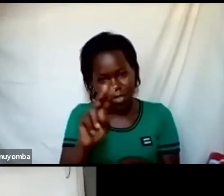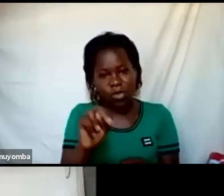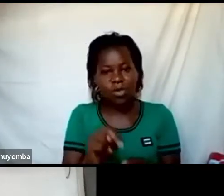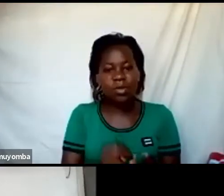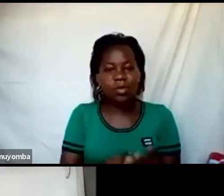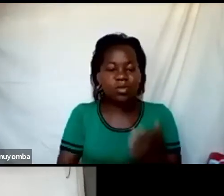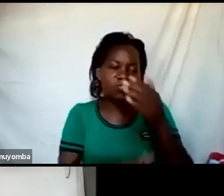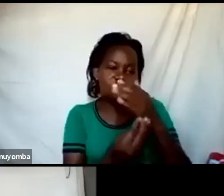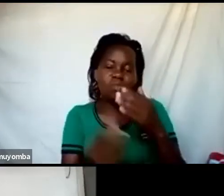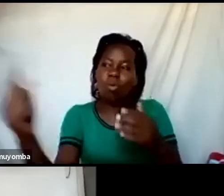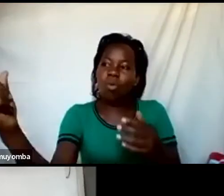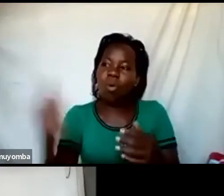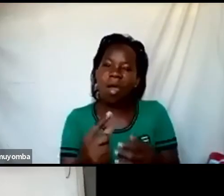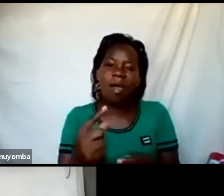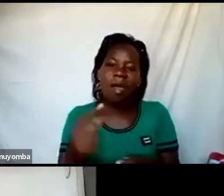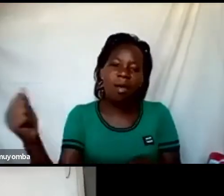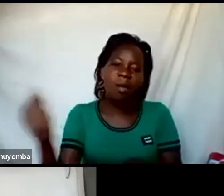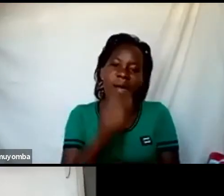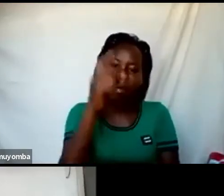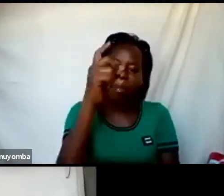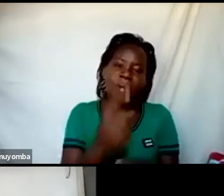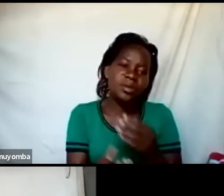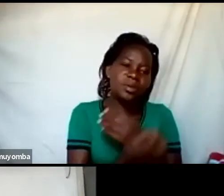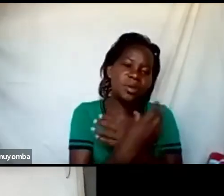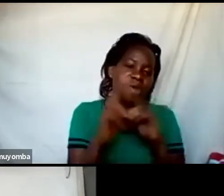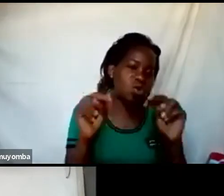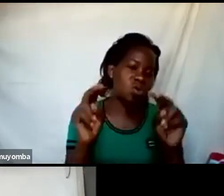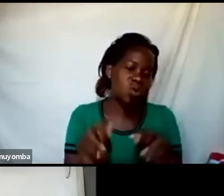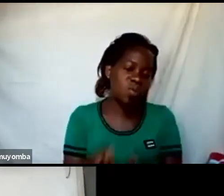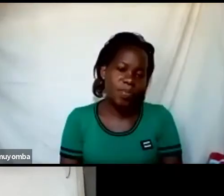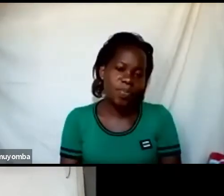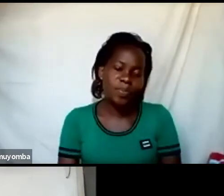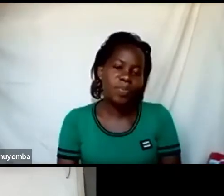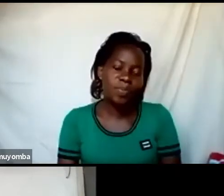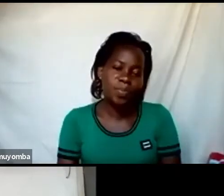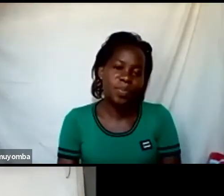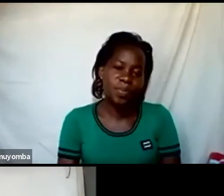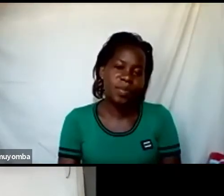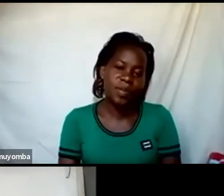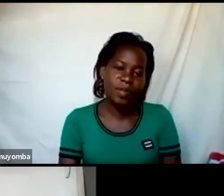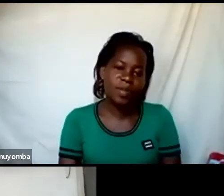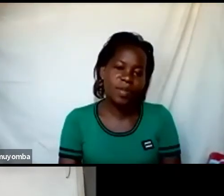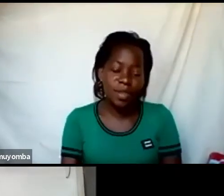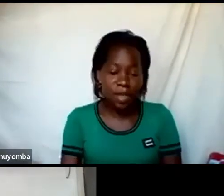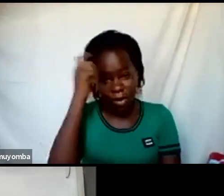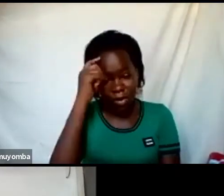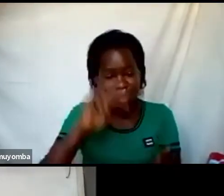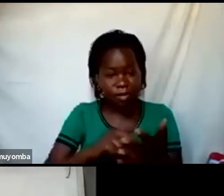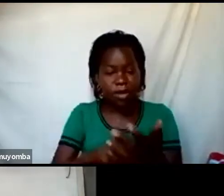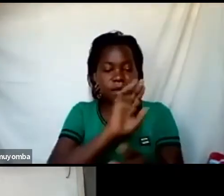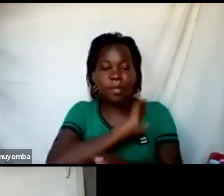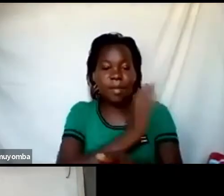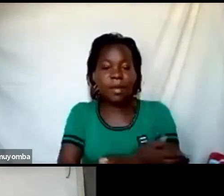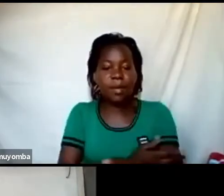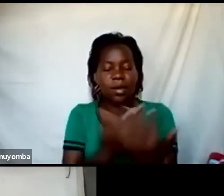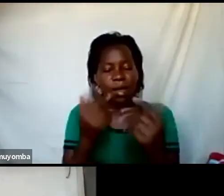who might be telling me something that is actually not true. So knowledge is power. To the young girls,